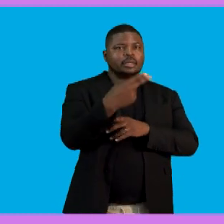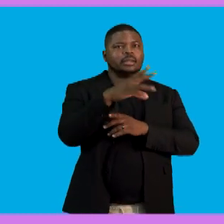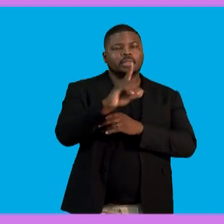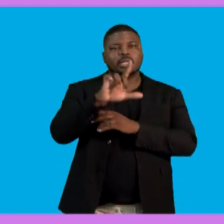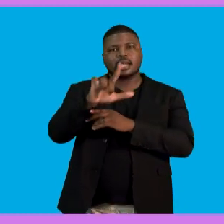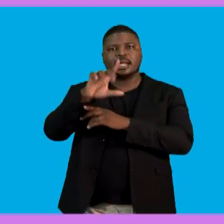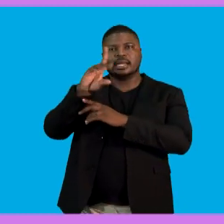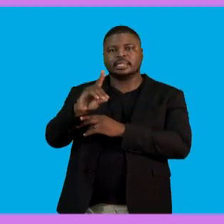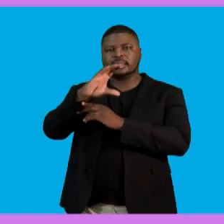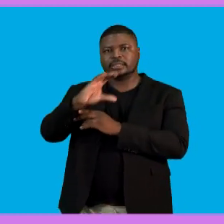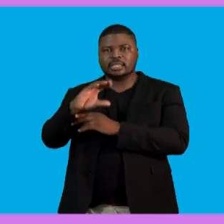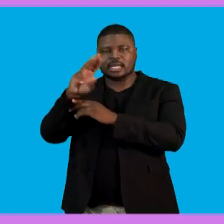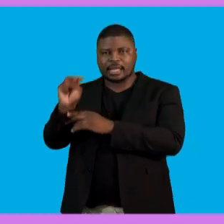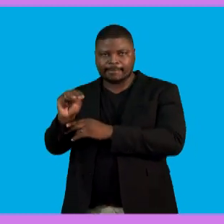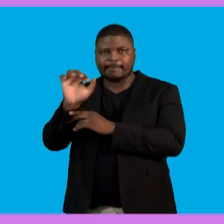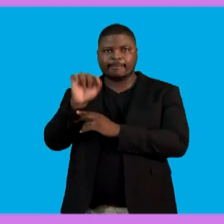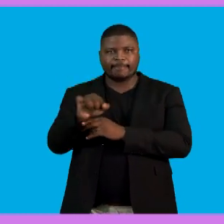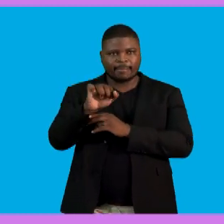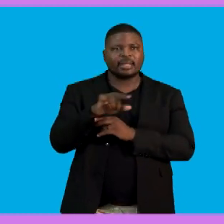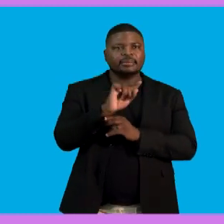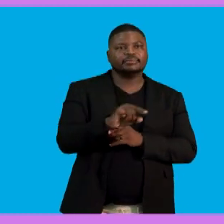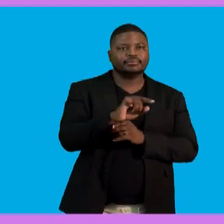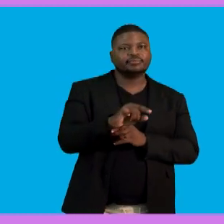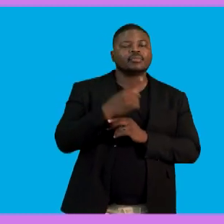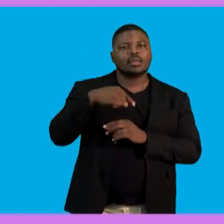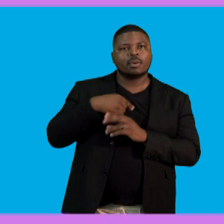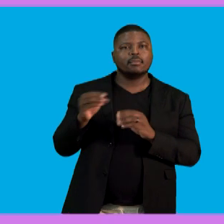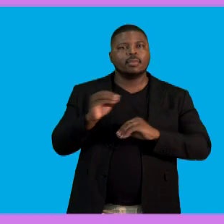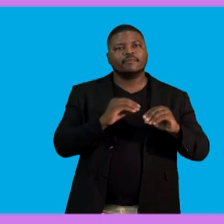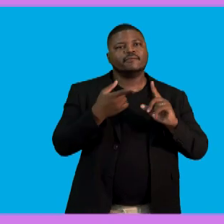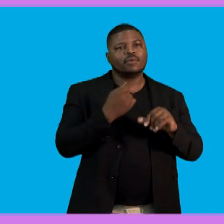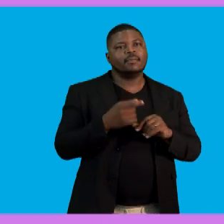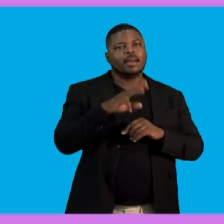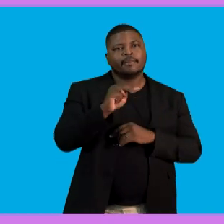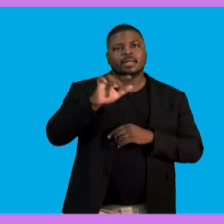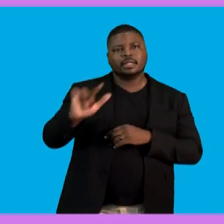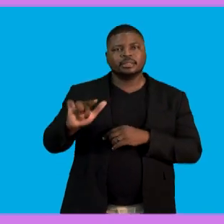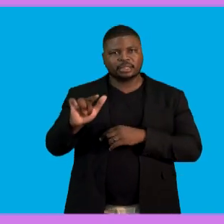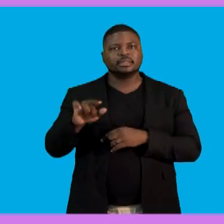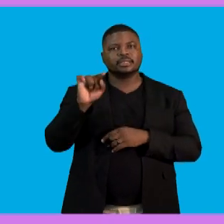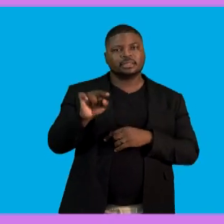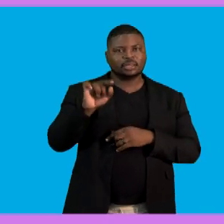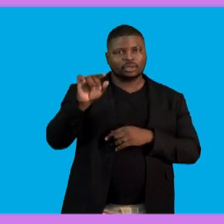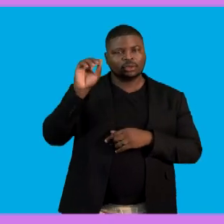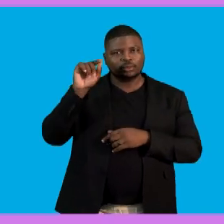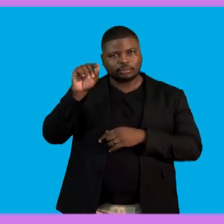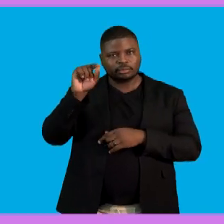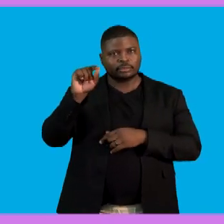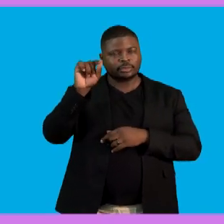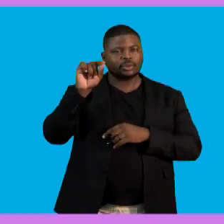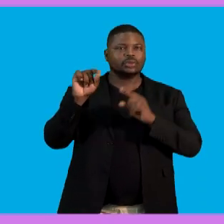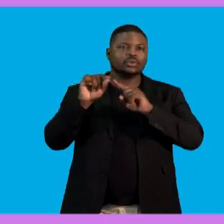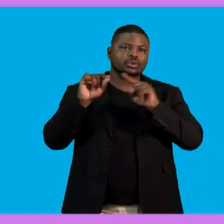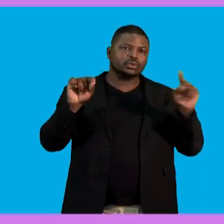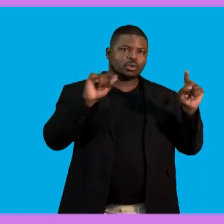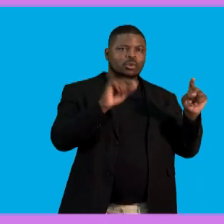LO during cold months. Where are we moving from our milliliters? We're going to our kiloliters. You put a 1,